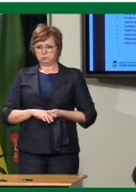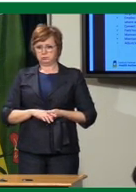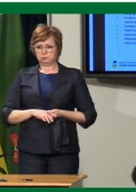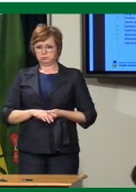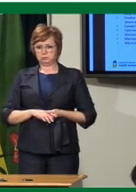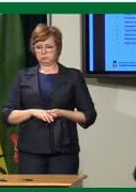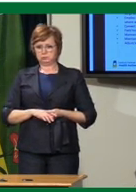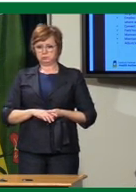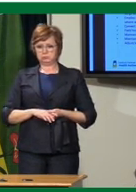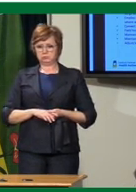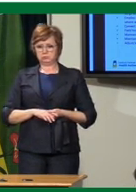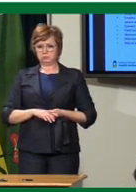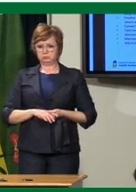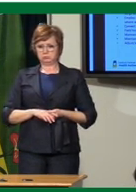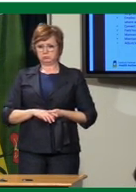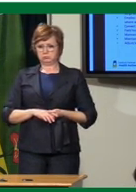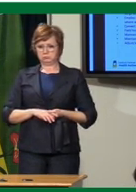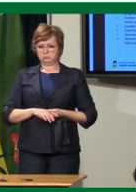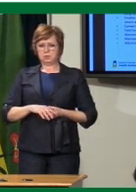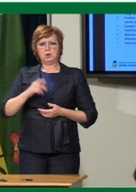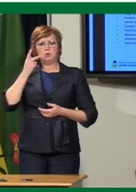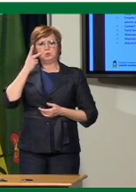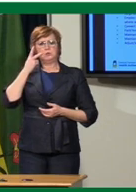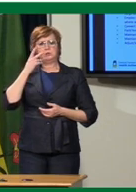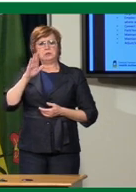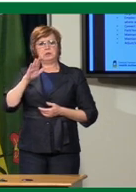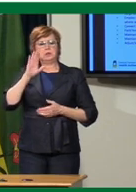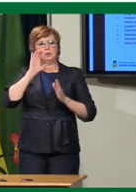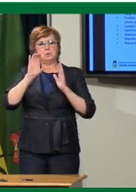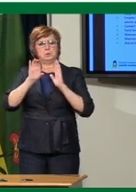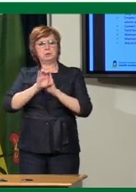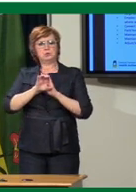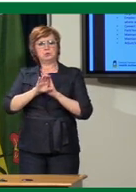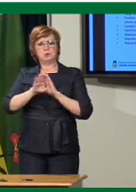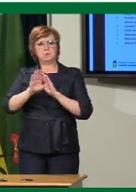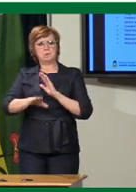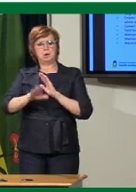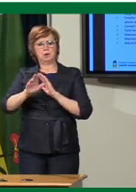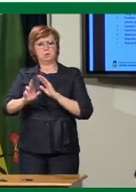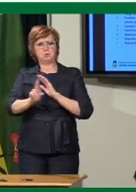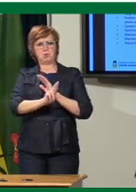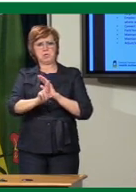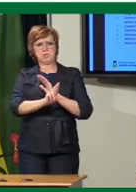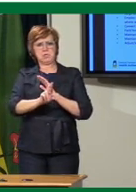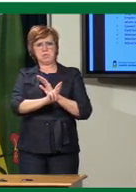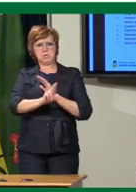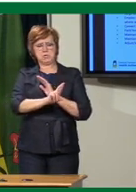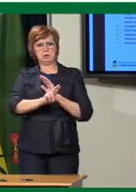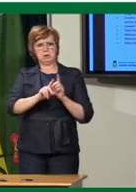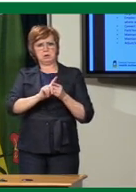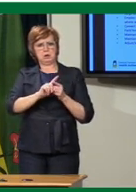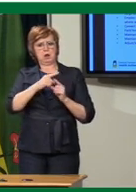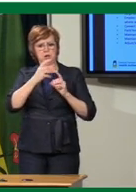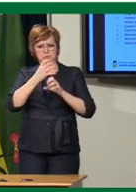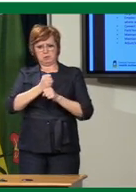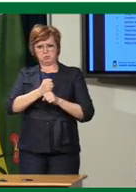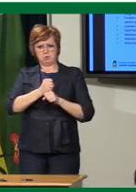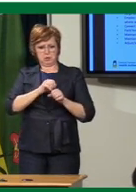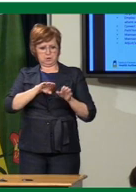the diagram in the bottom right, which tries to summarize our overall approach to this. We have